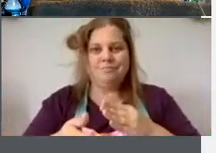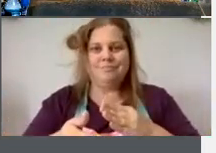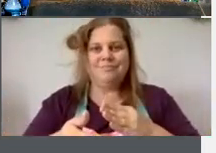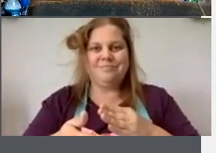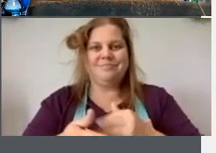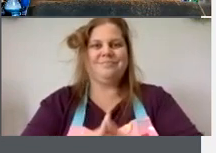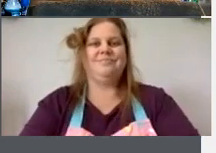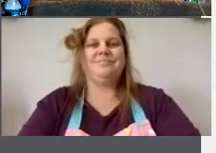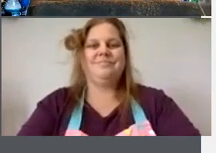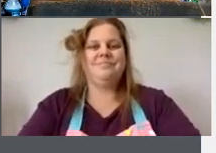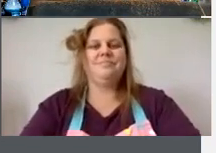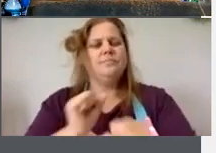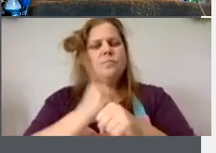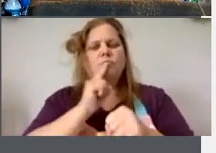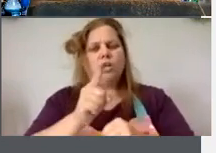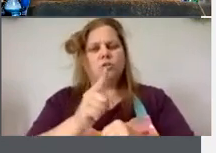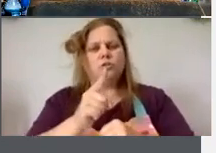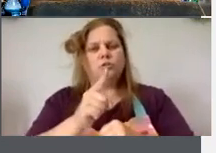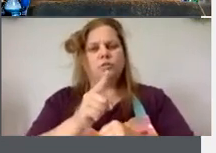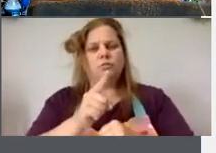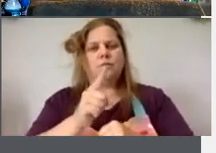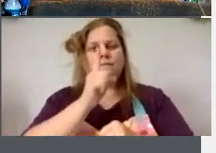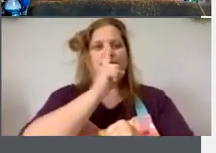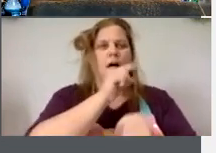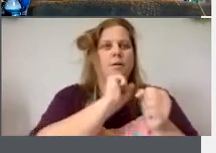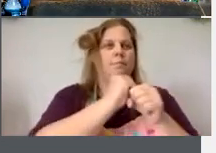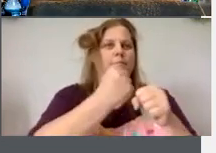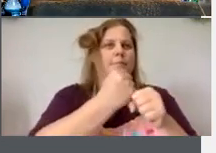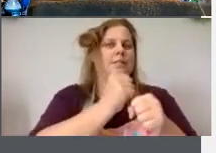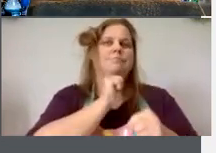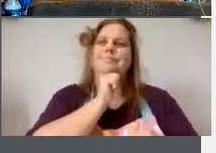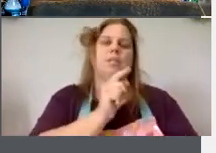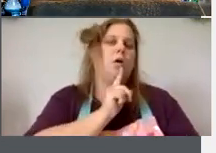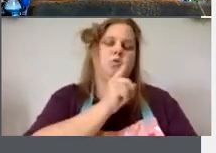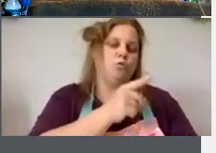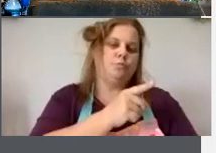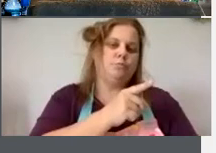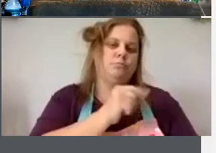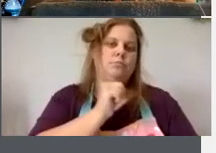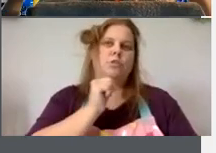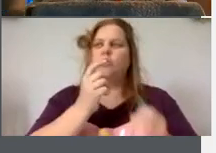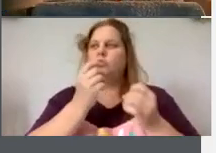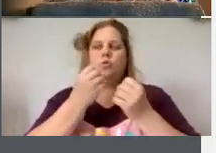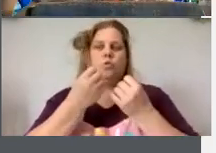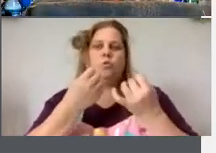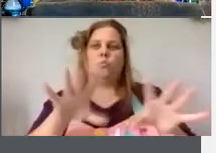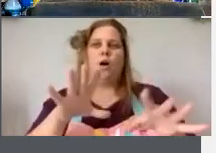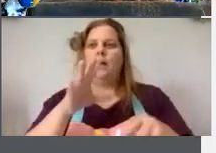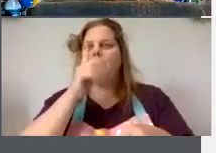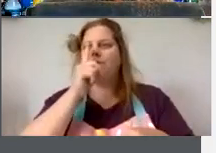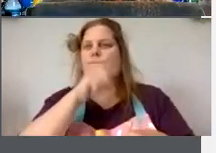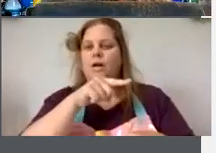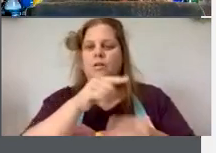You need to make sure false means not true. You don't want to come up with a false conclusion. You want to make sure